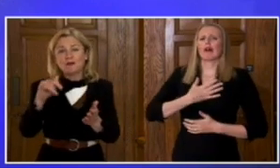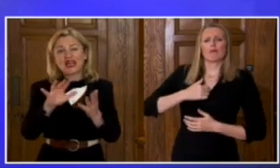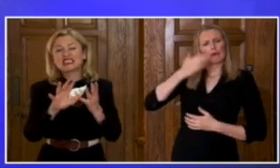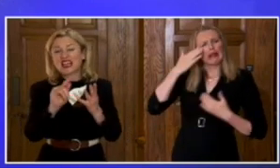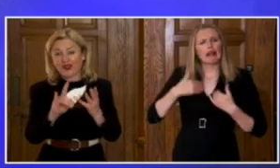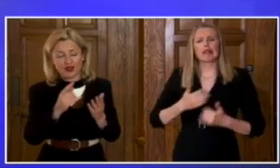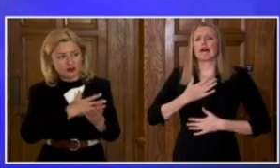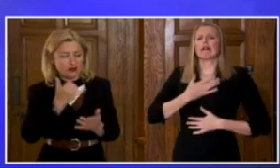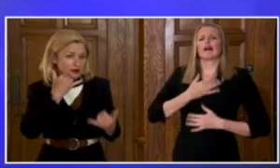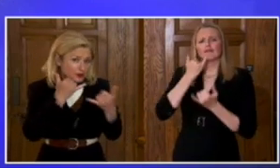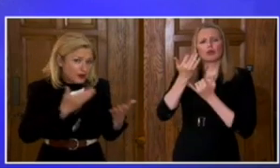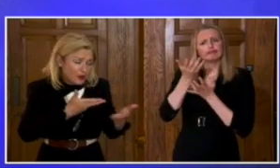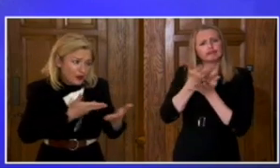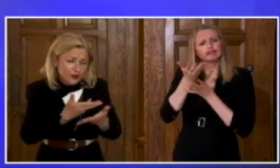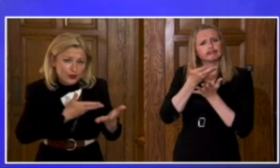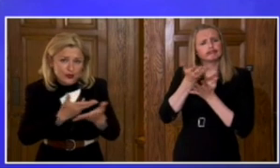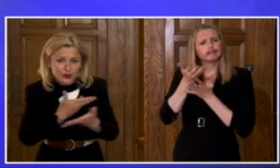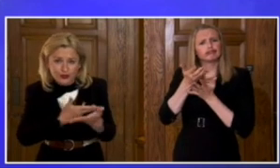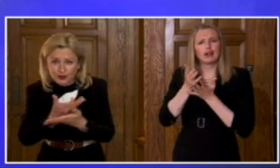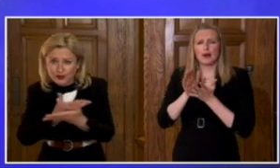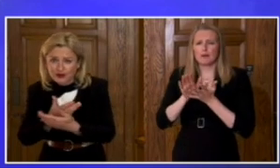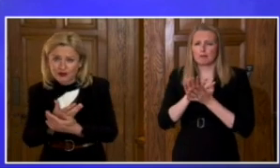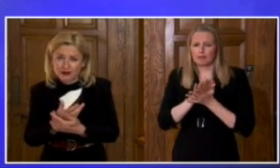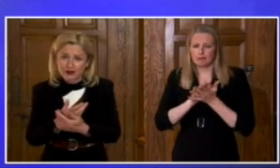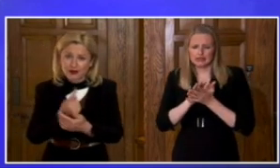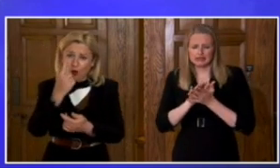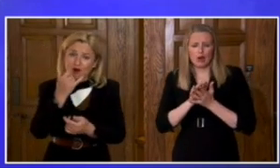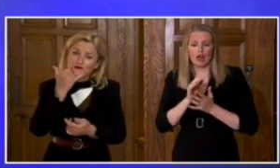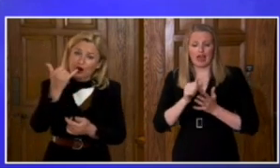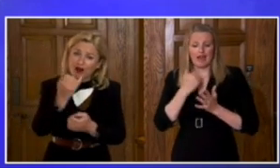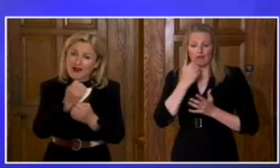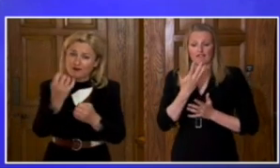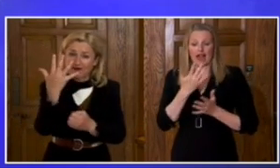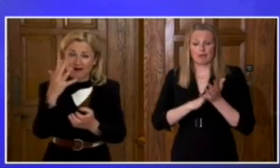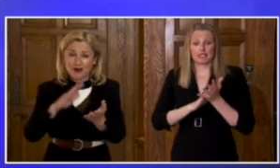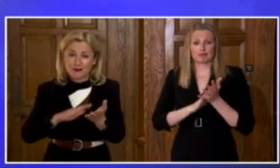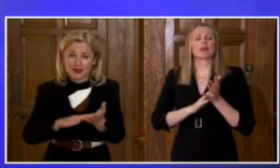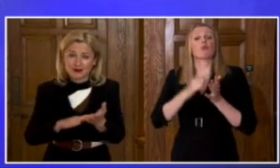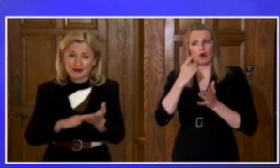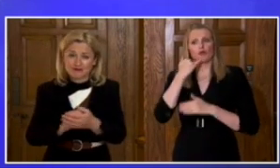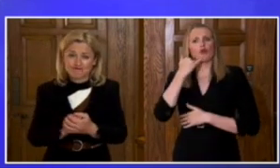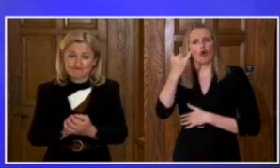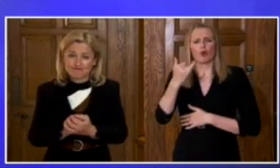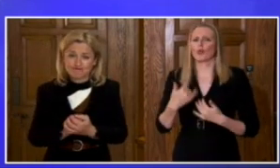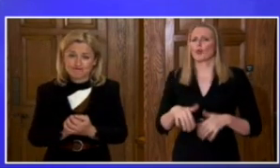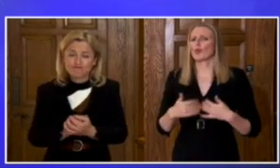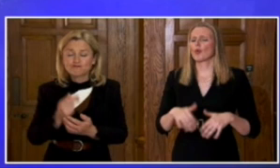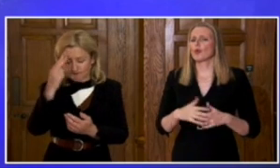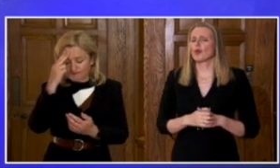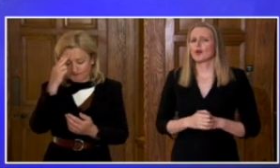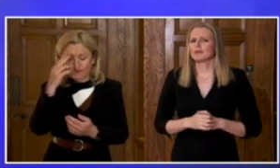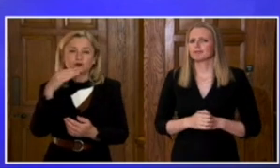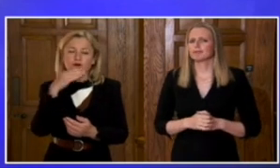during the pandemic, and that's an average of 1 every 5 minutes. So we understand how important it is for